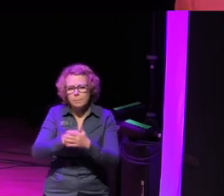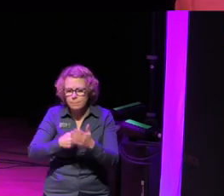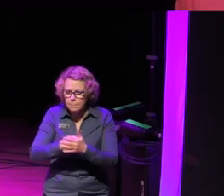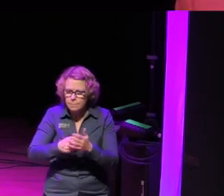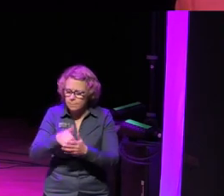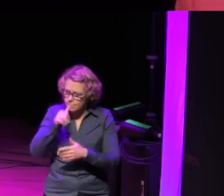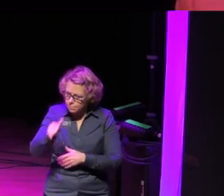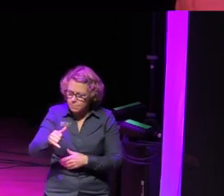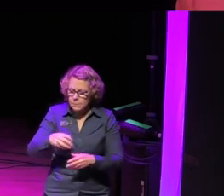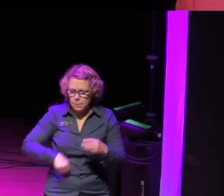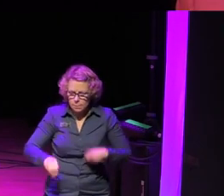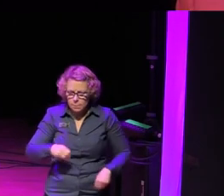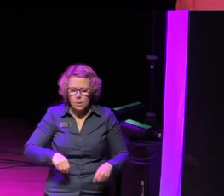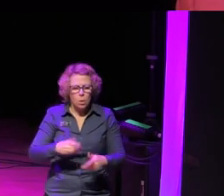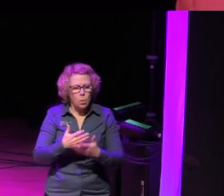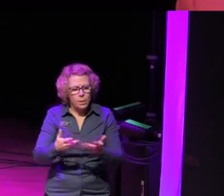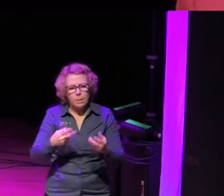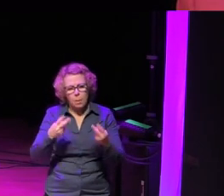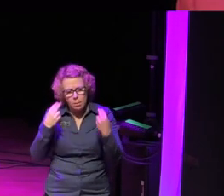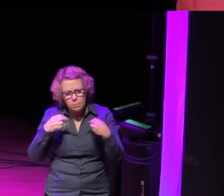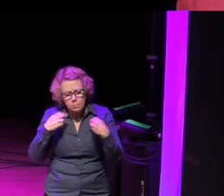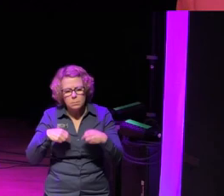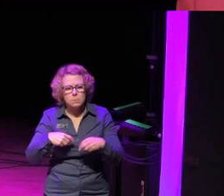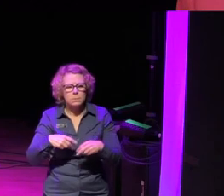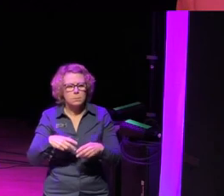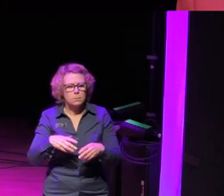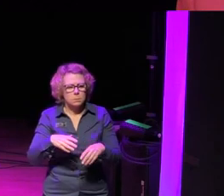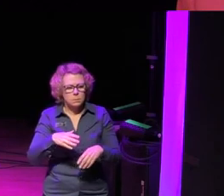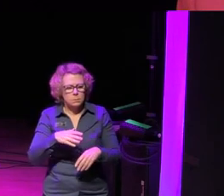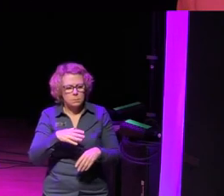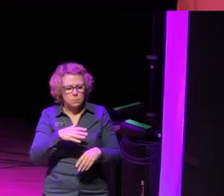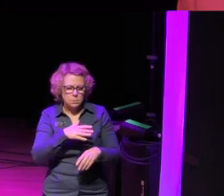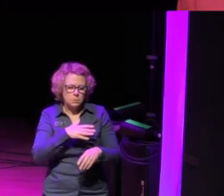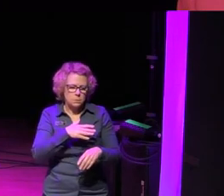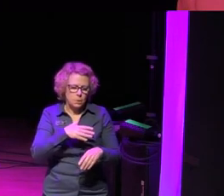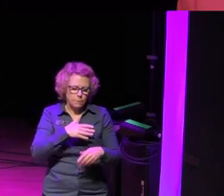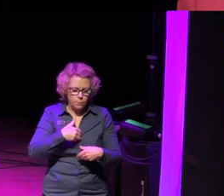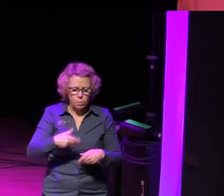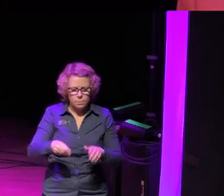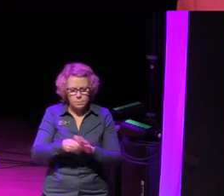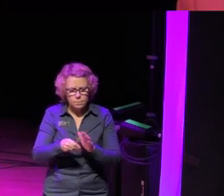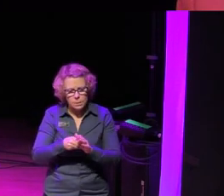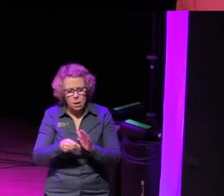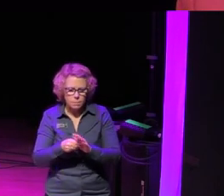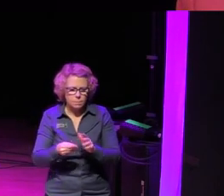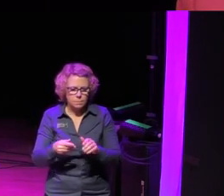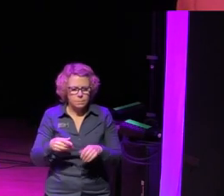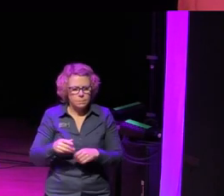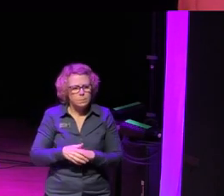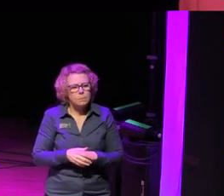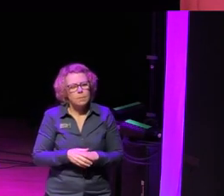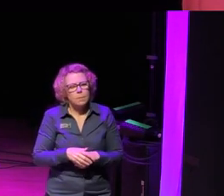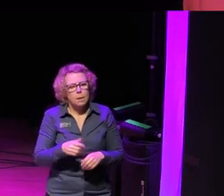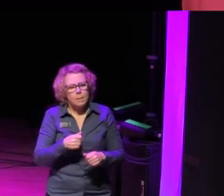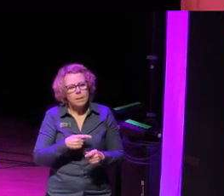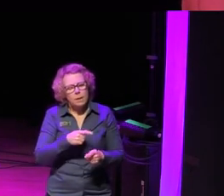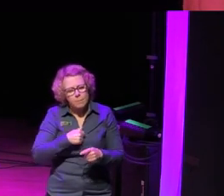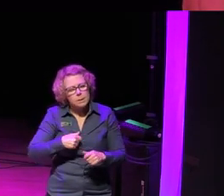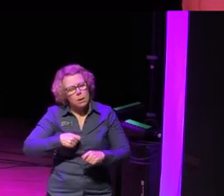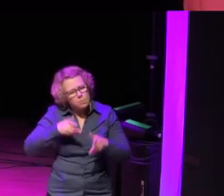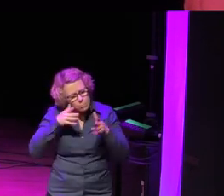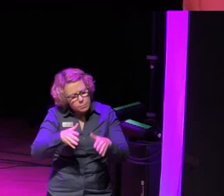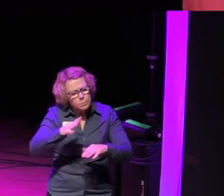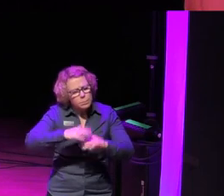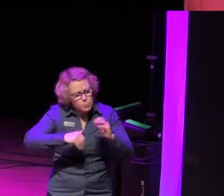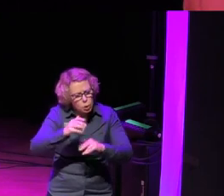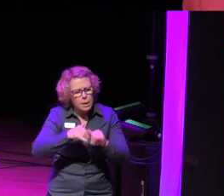not give in to that kind of bad apple theory, and let's instead focus on building the institutions and